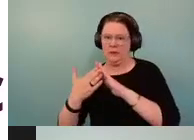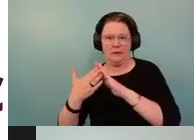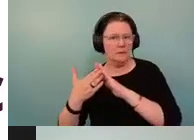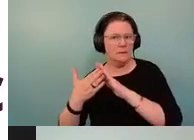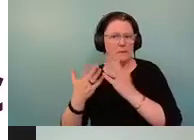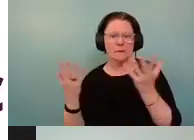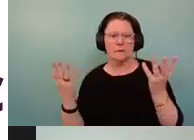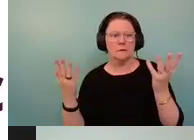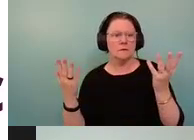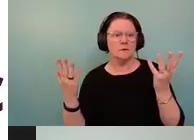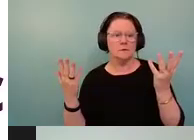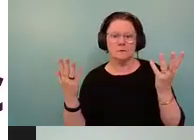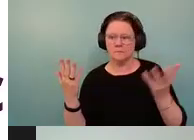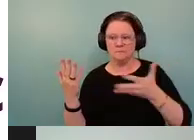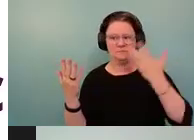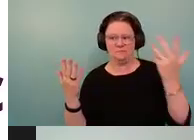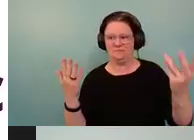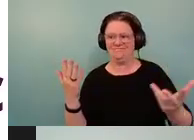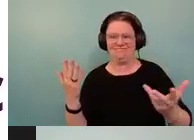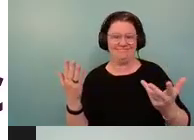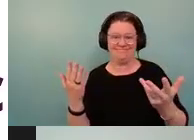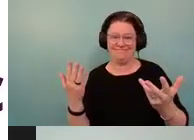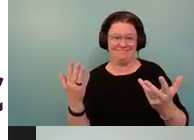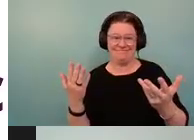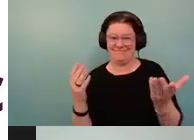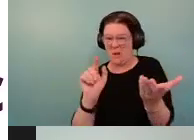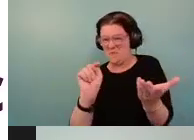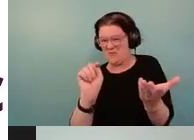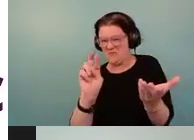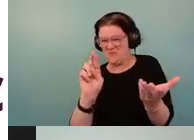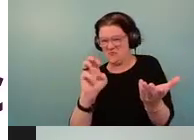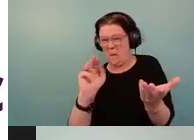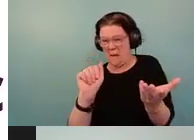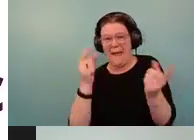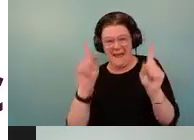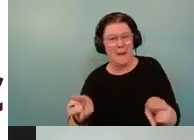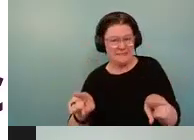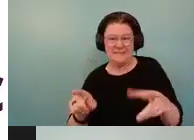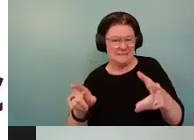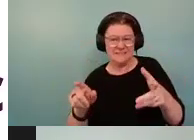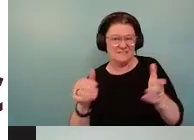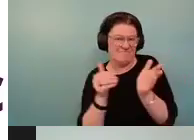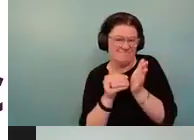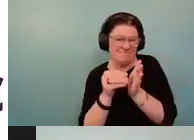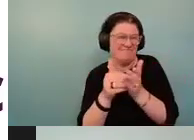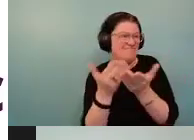right? Trauma is a regular occurrence, probably